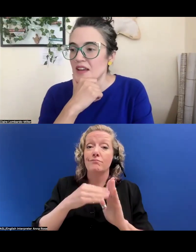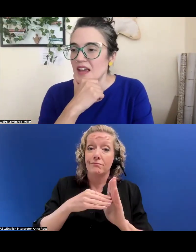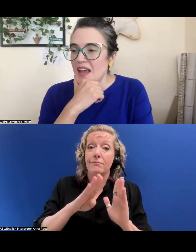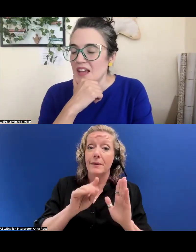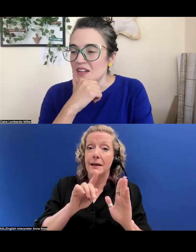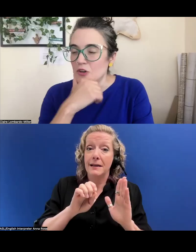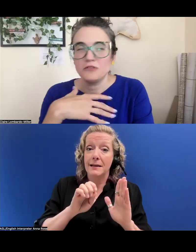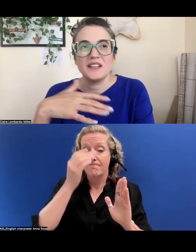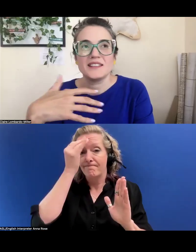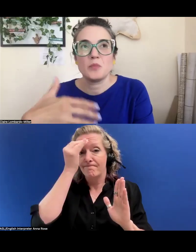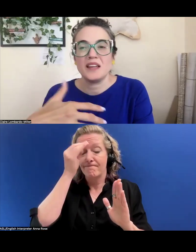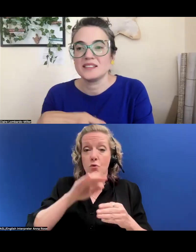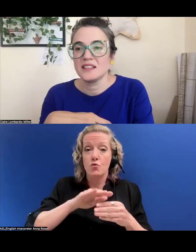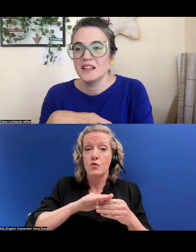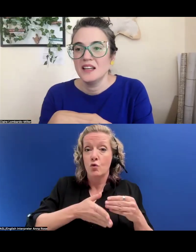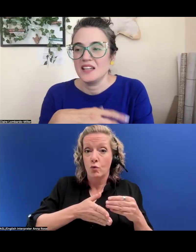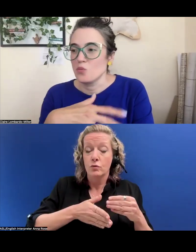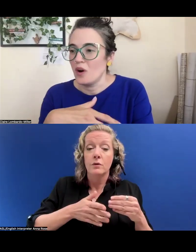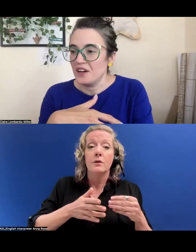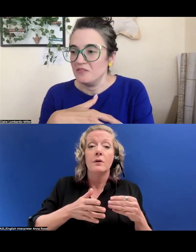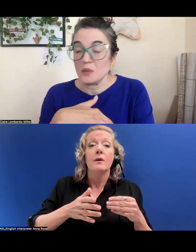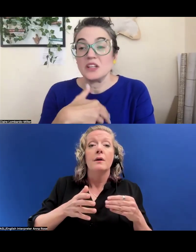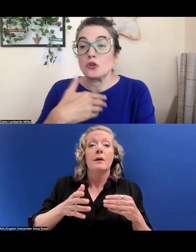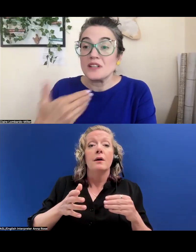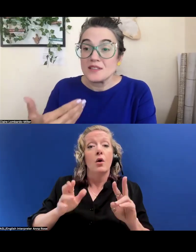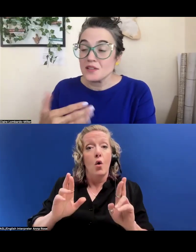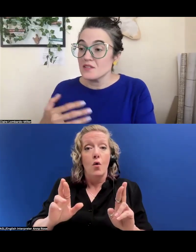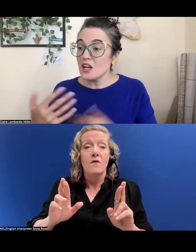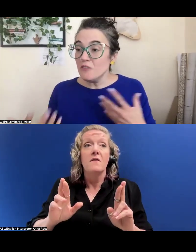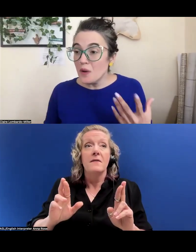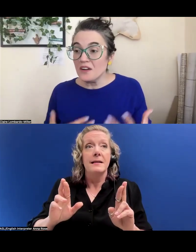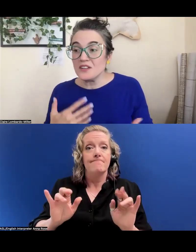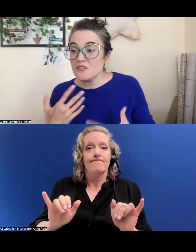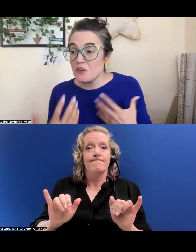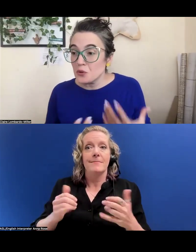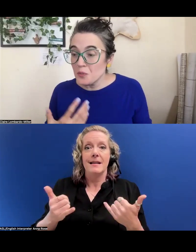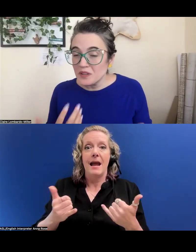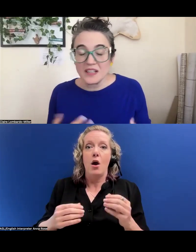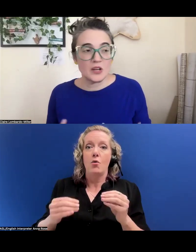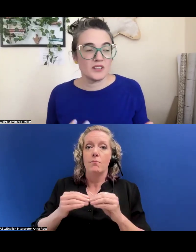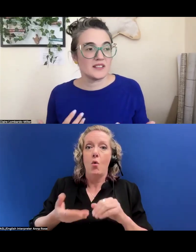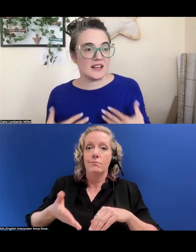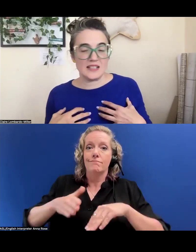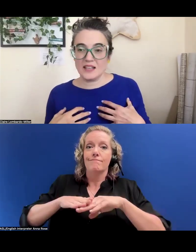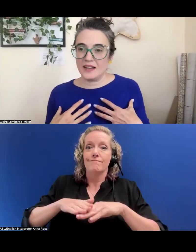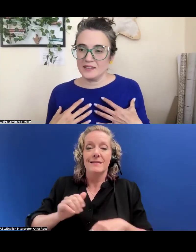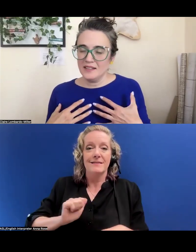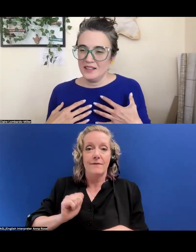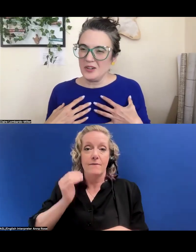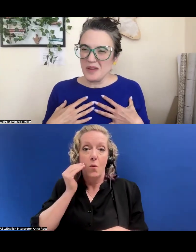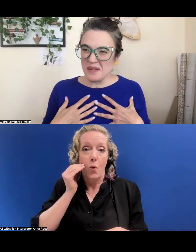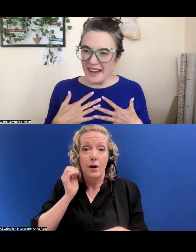results. And hopefully that space is one of maybe increased self-awareness or vulnerability, or this idea